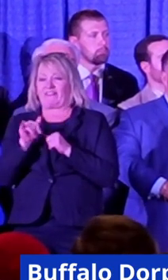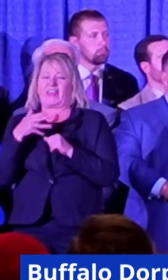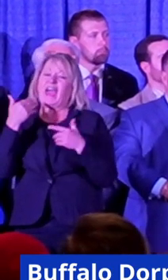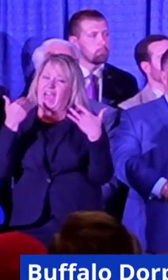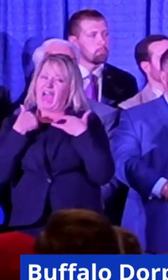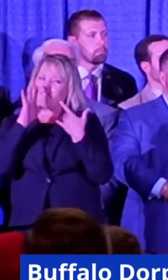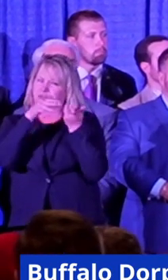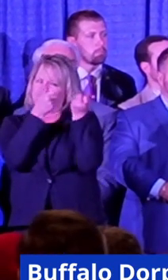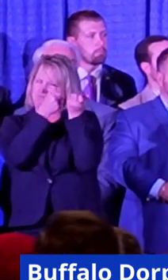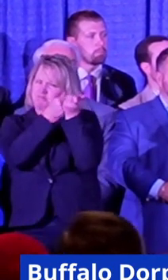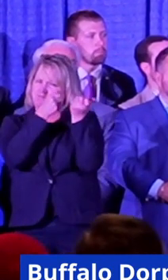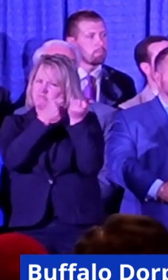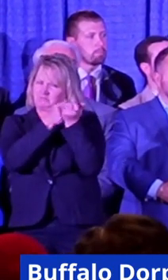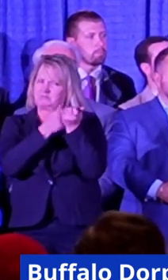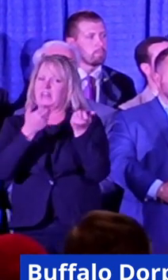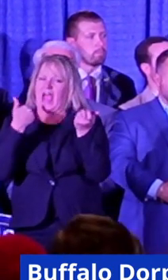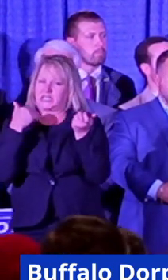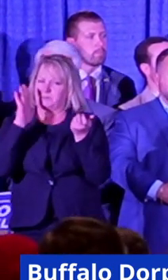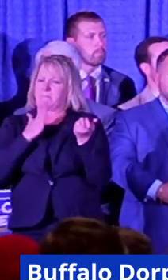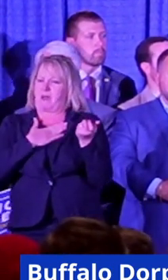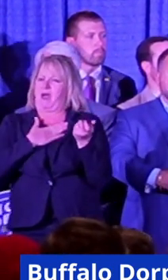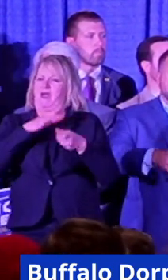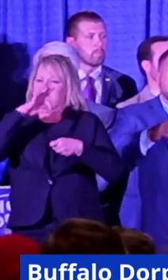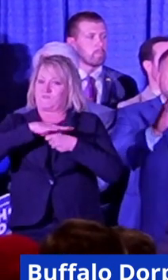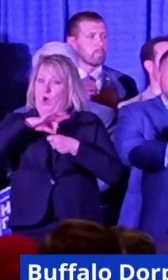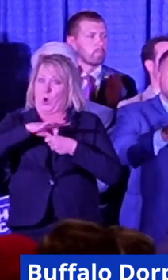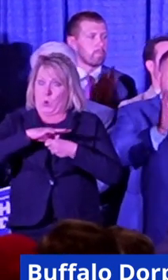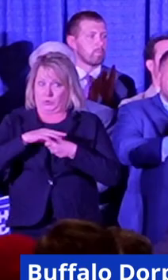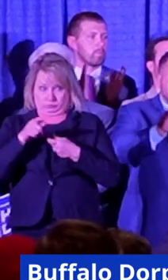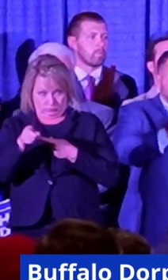and she's got my vote." Do you have Kathy's